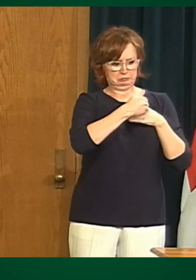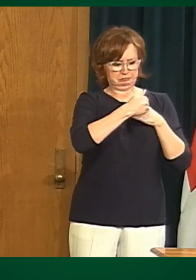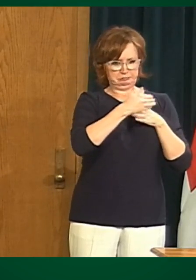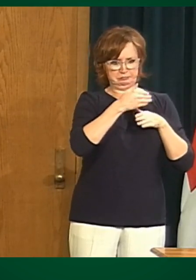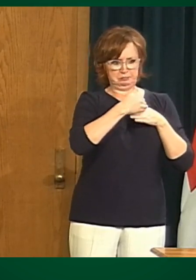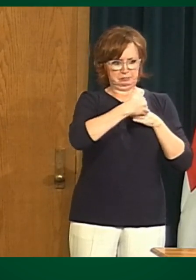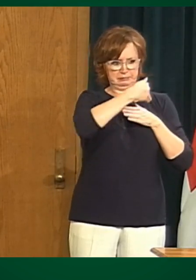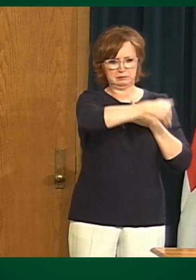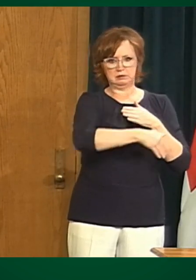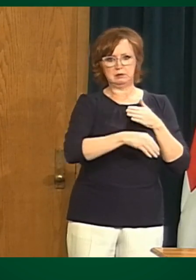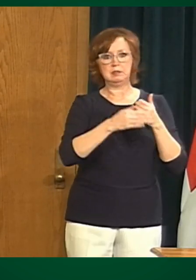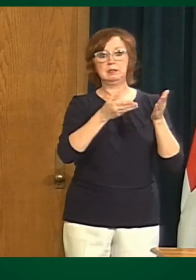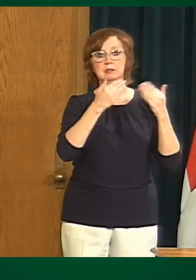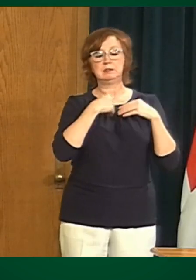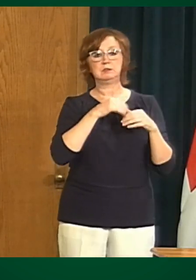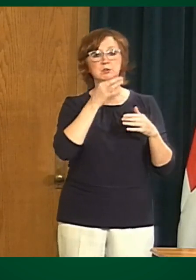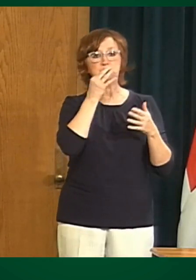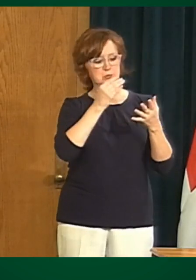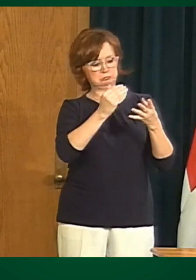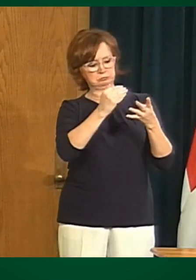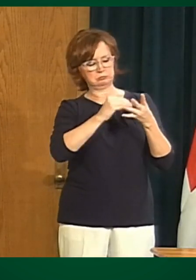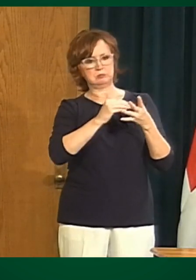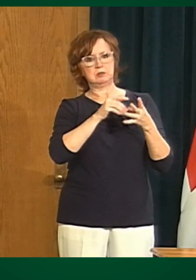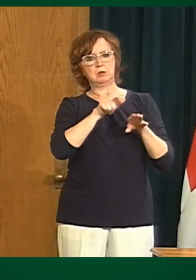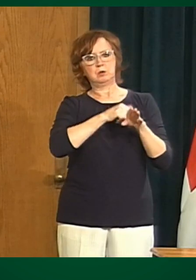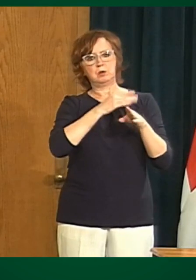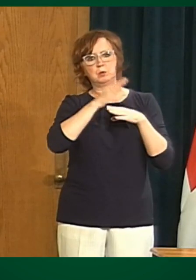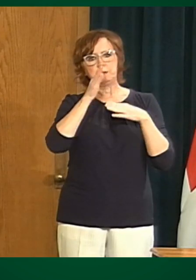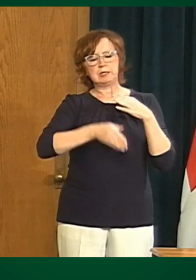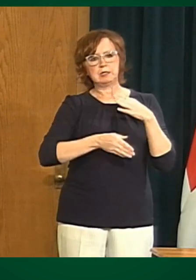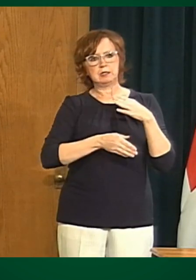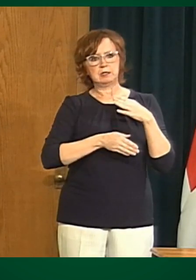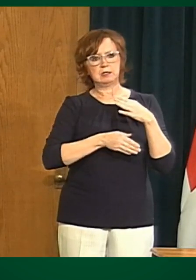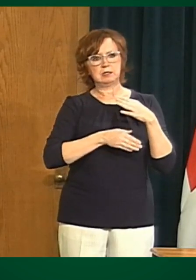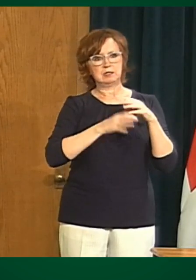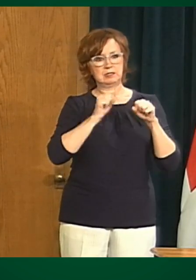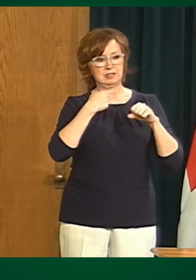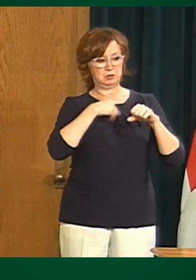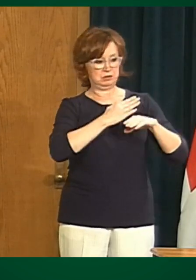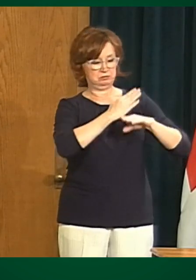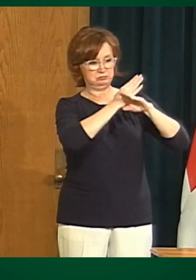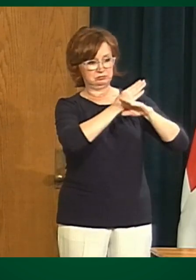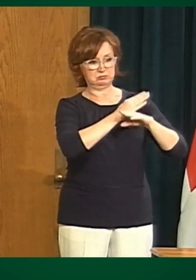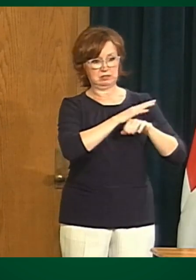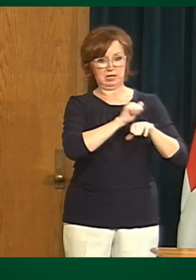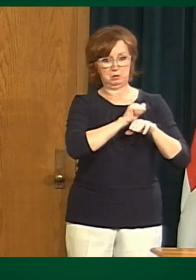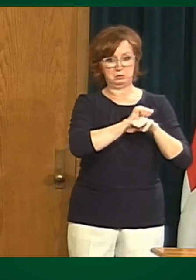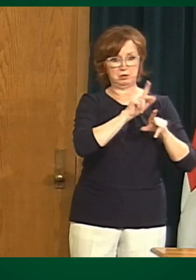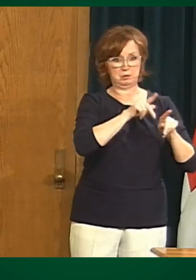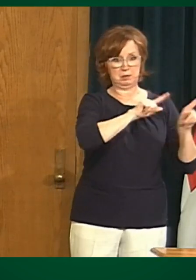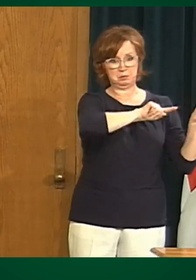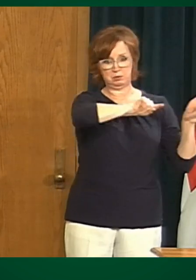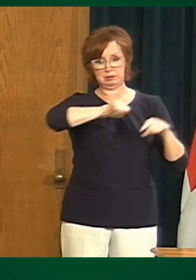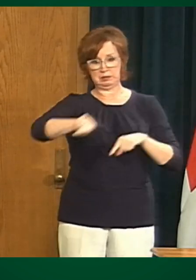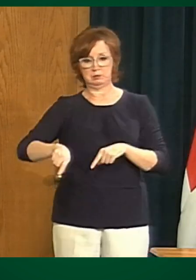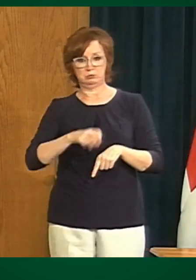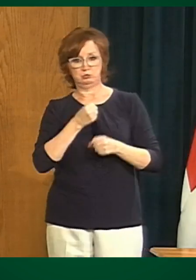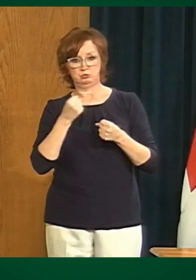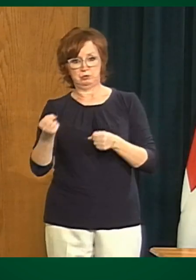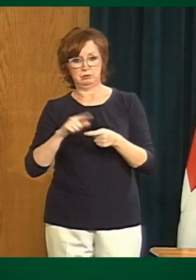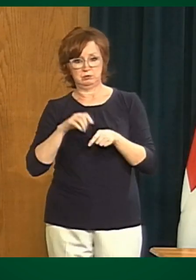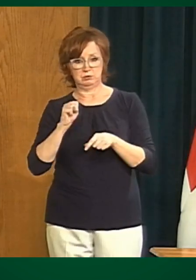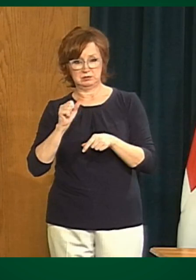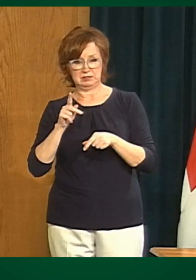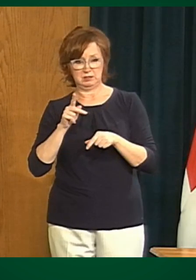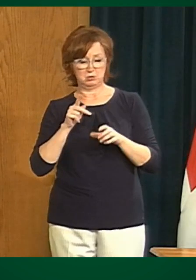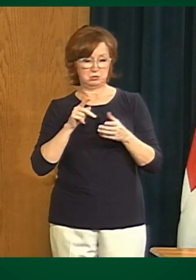why are we not looking at further travel restrictions for people in Alberta coming to camp, coming to do other things? Why